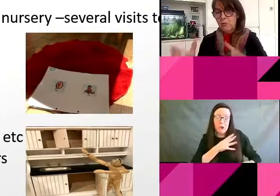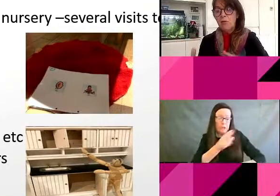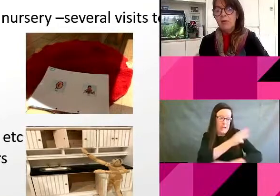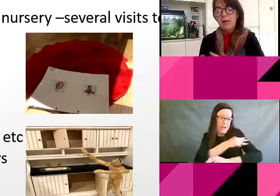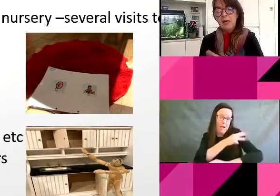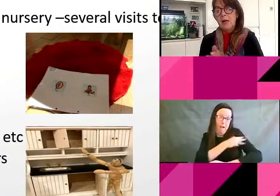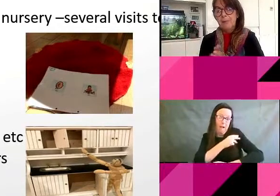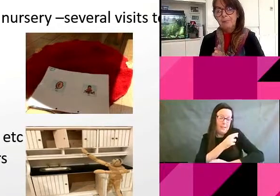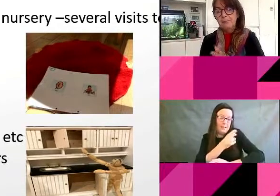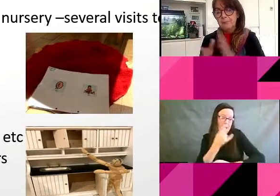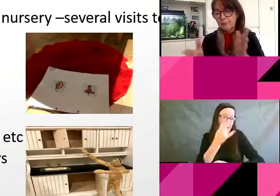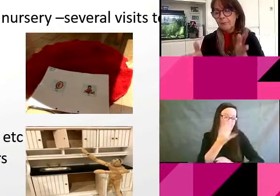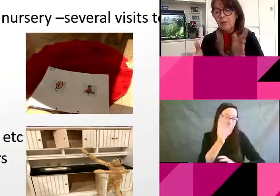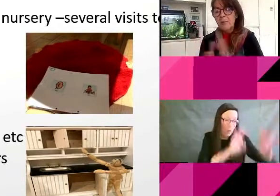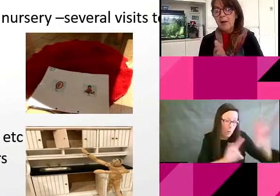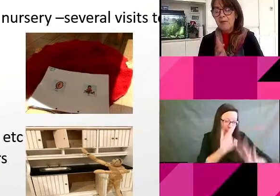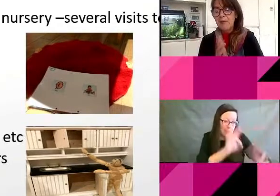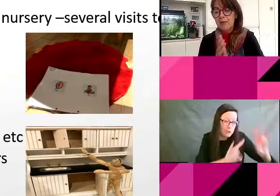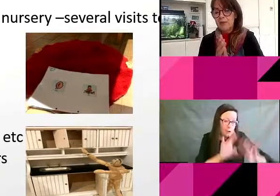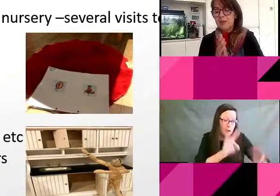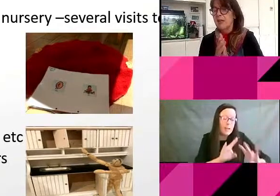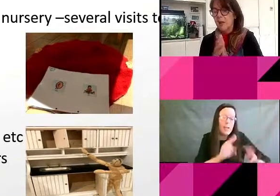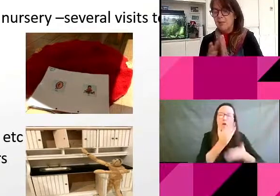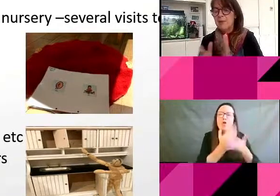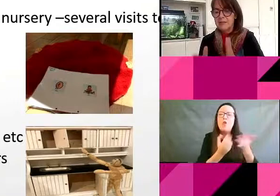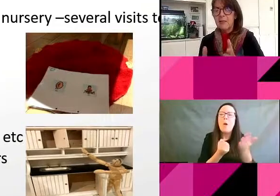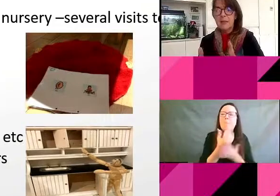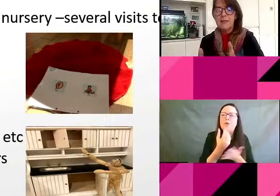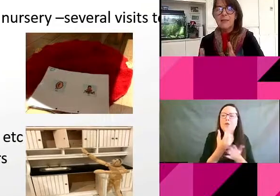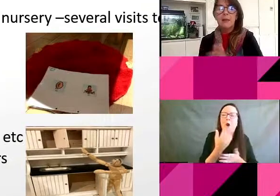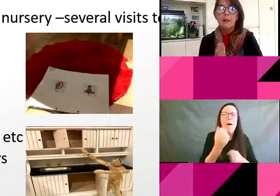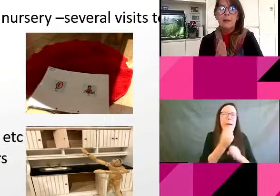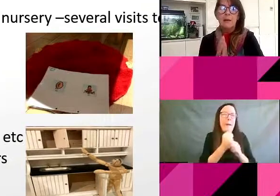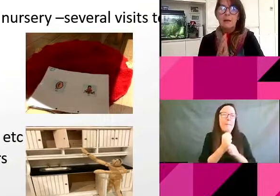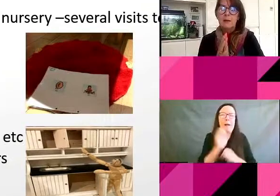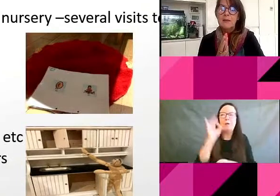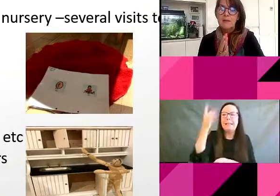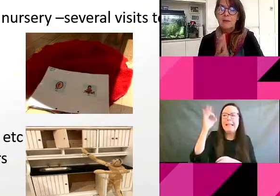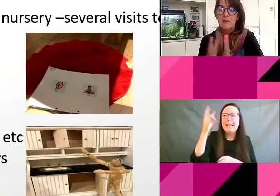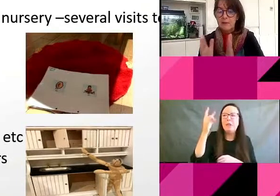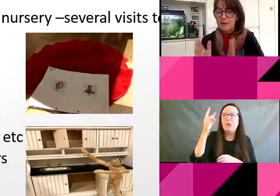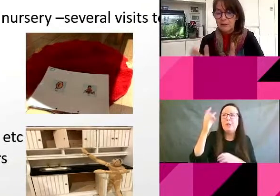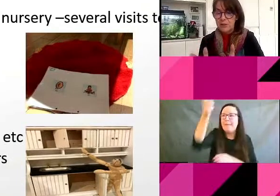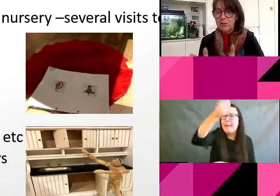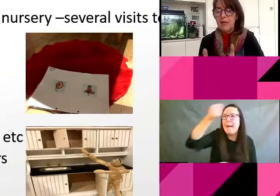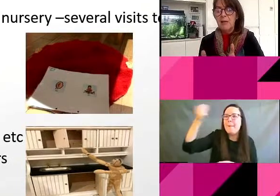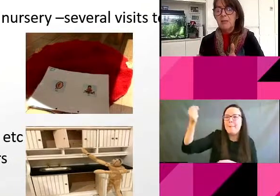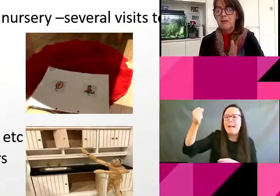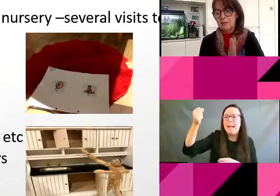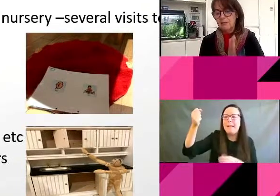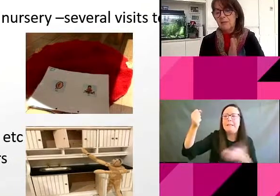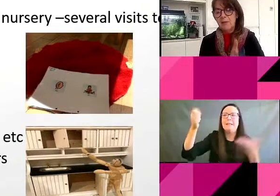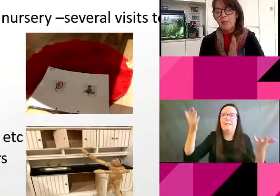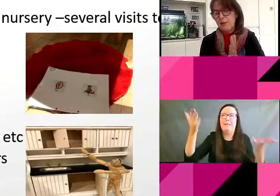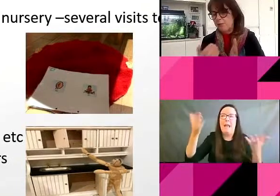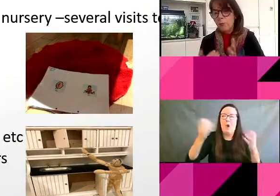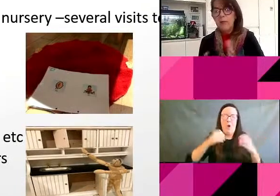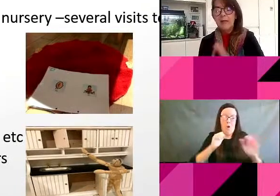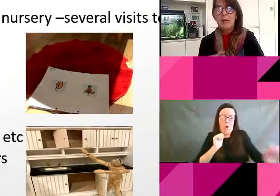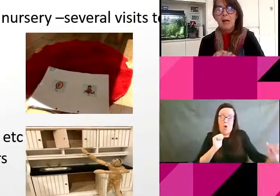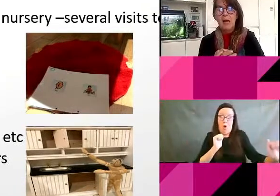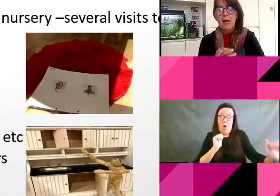some story about the kitchen cabinet and cutting her on the kitchen cabinet